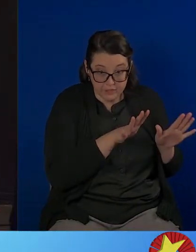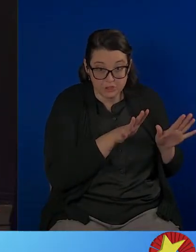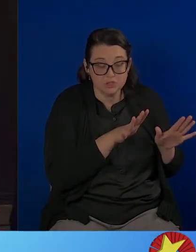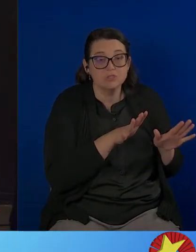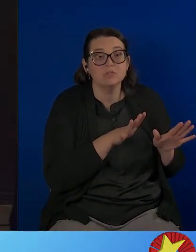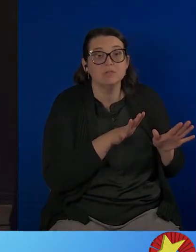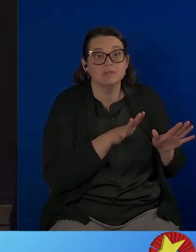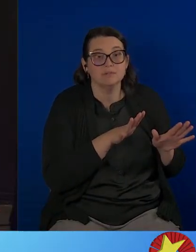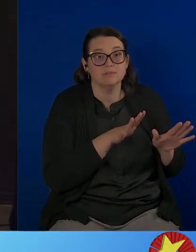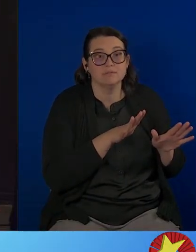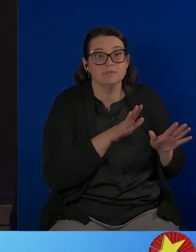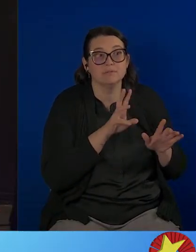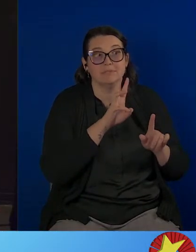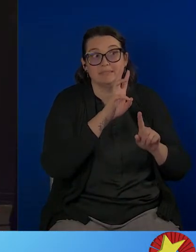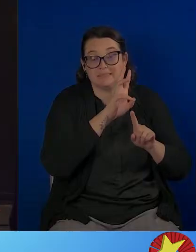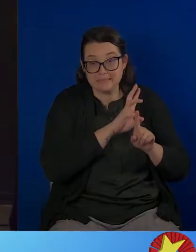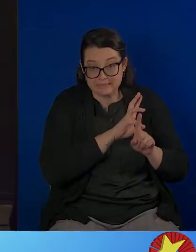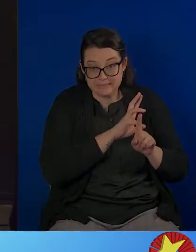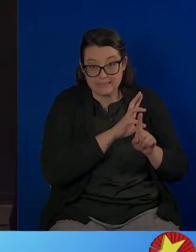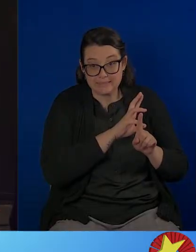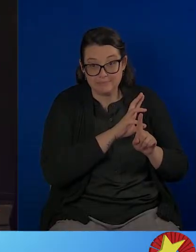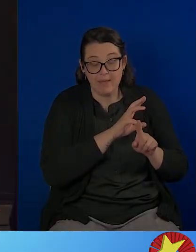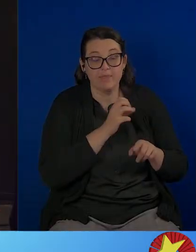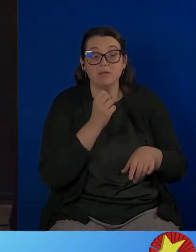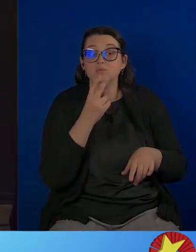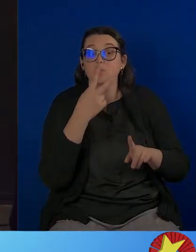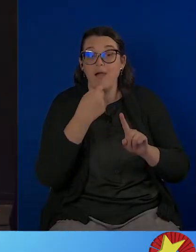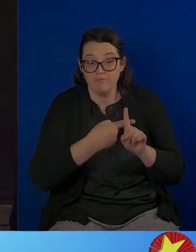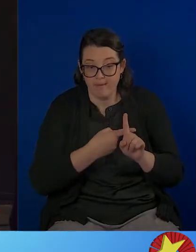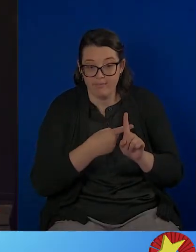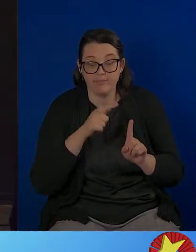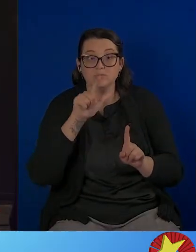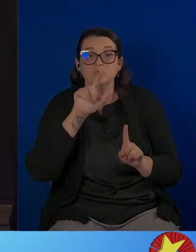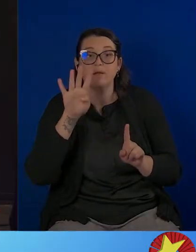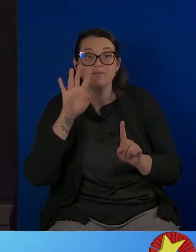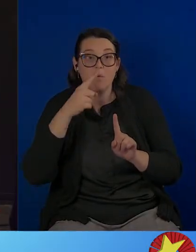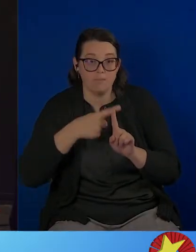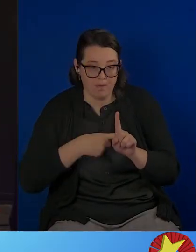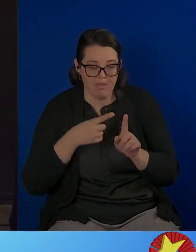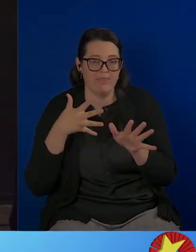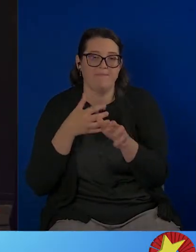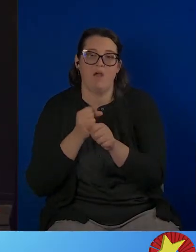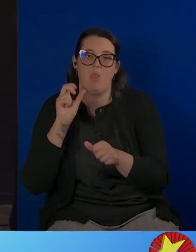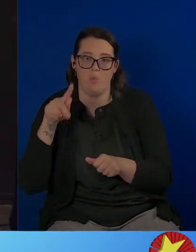6-month, 12-month, and 24-month follow-up.